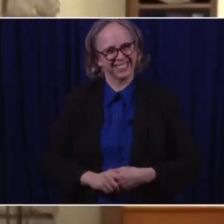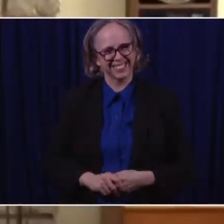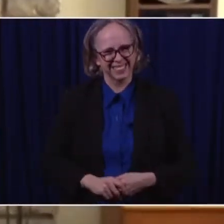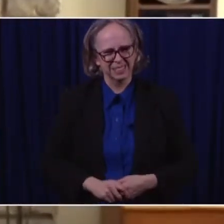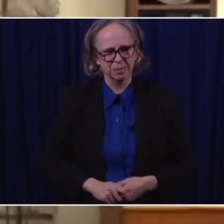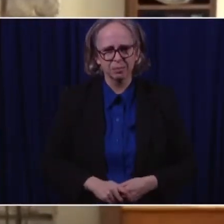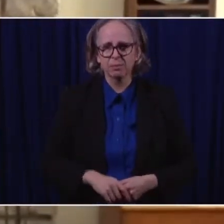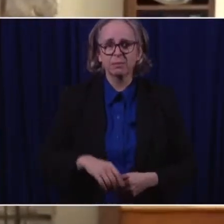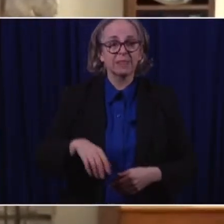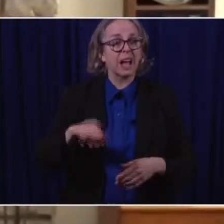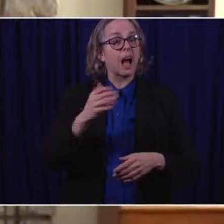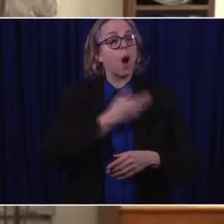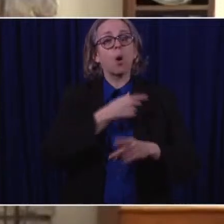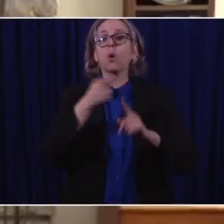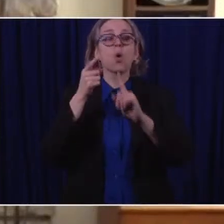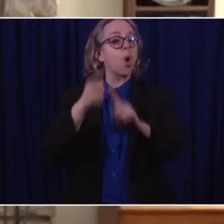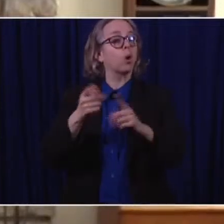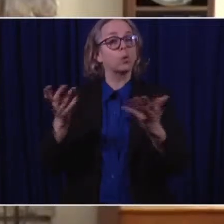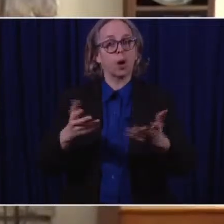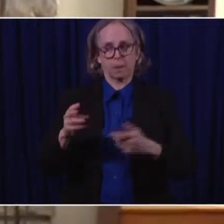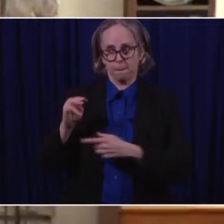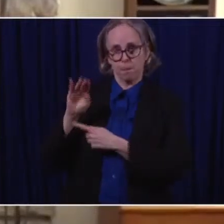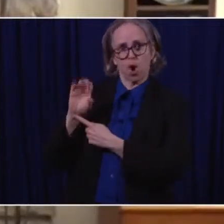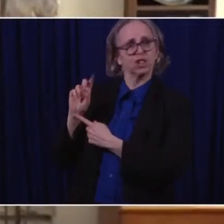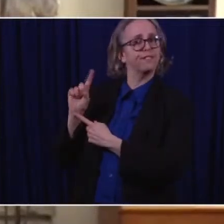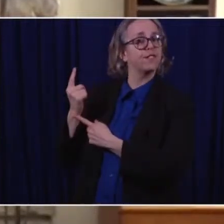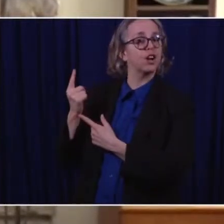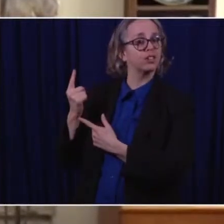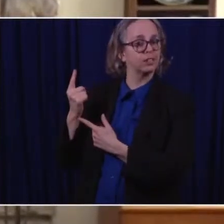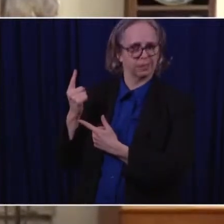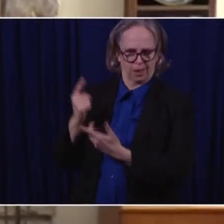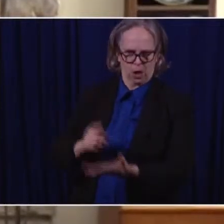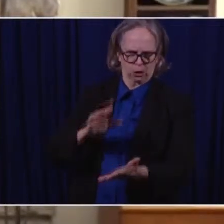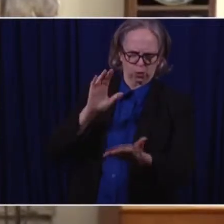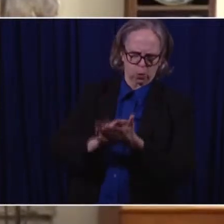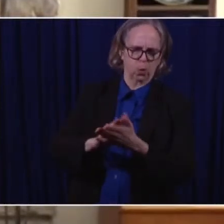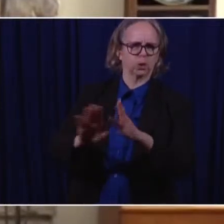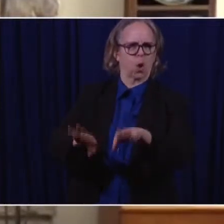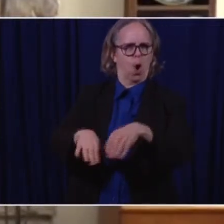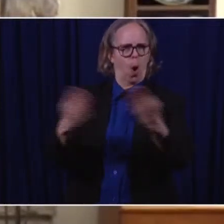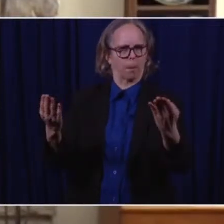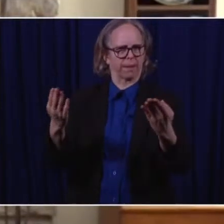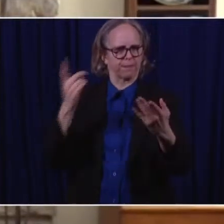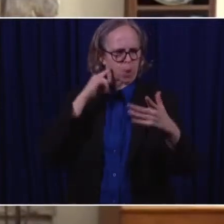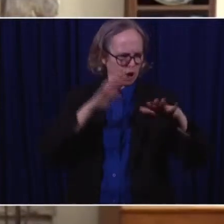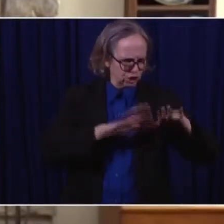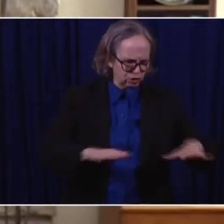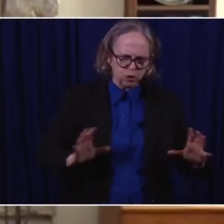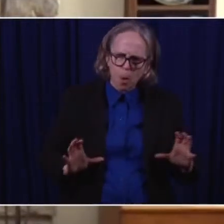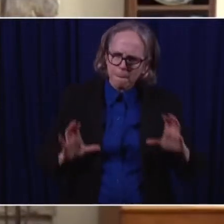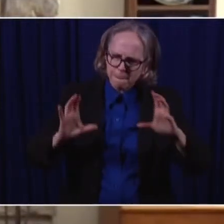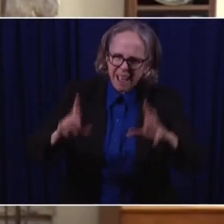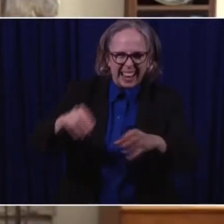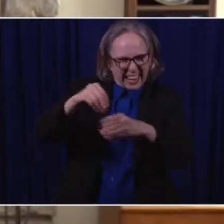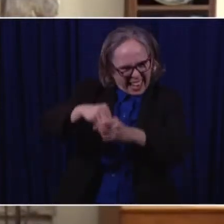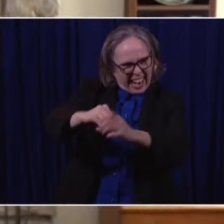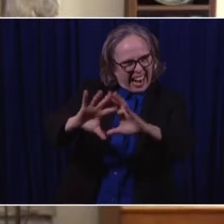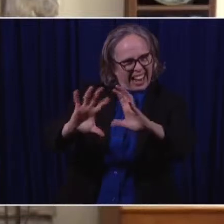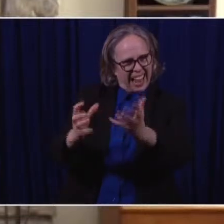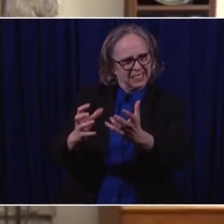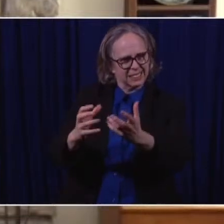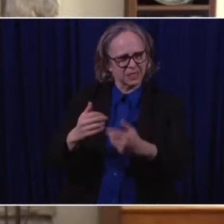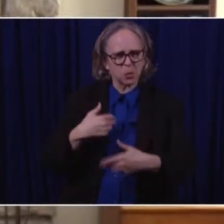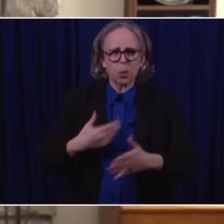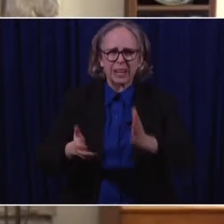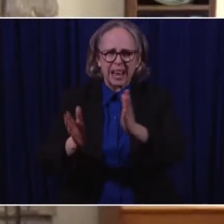every child back in school. And we ask our schools to commit to that. Every school but one in the state has committed